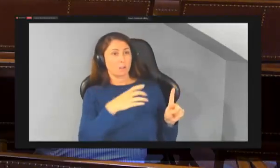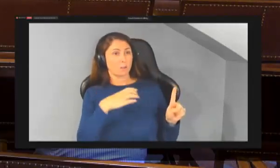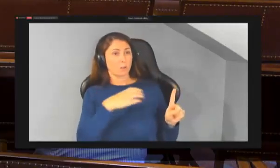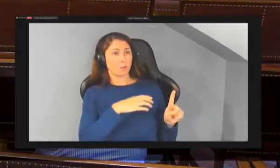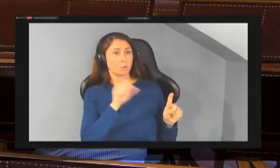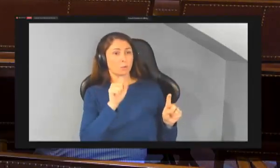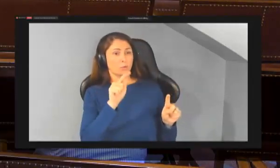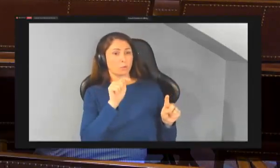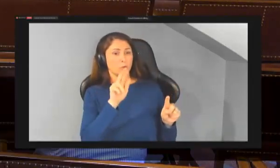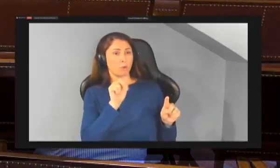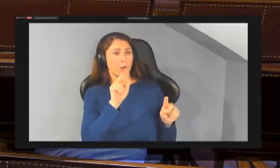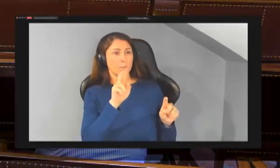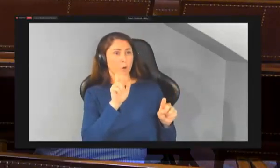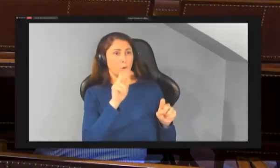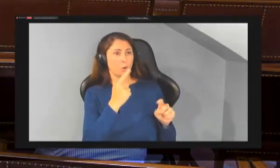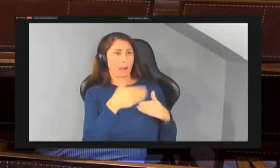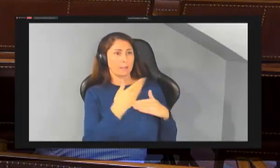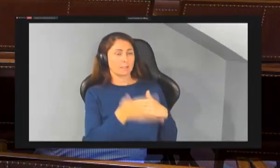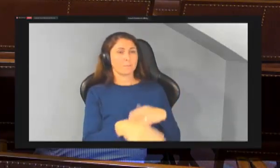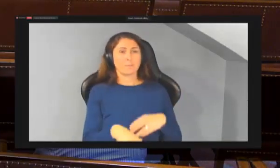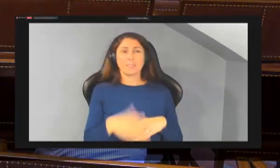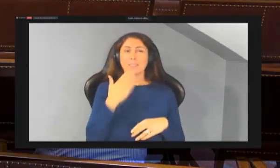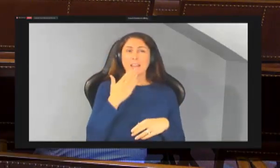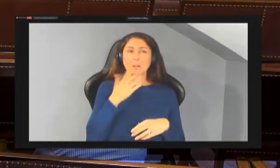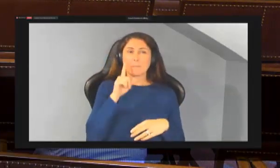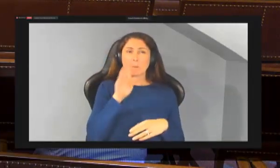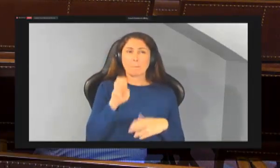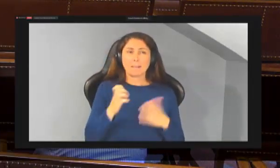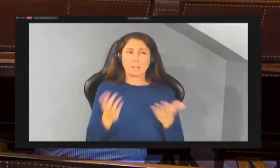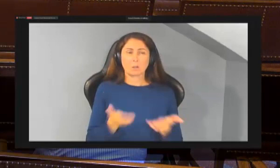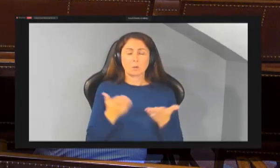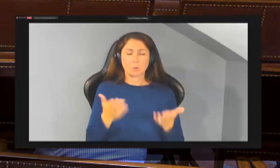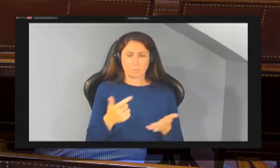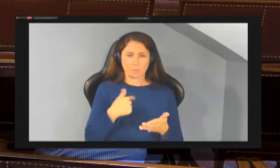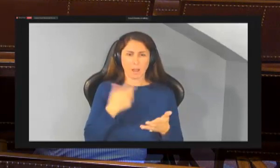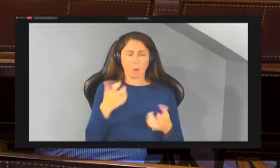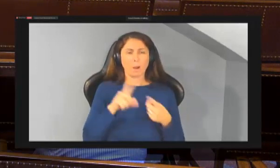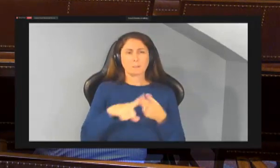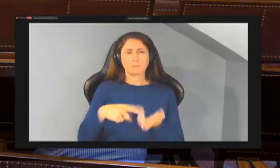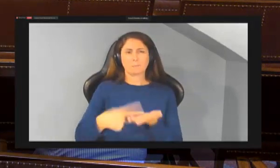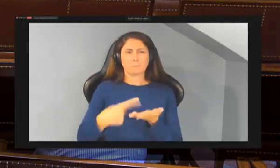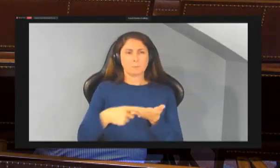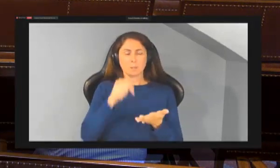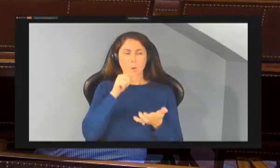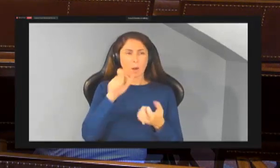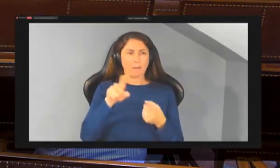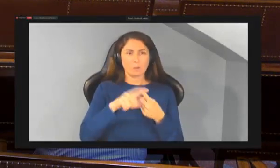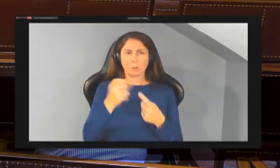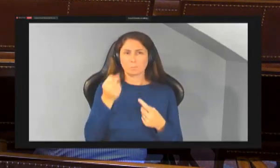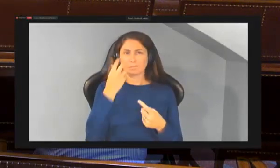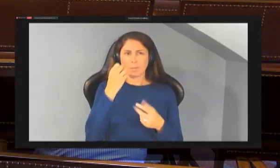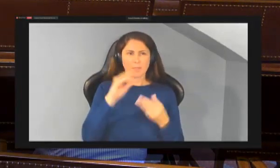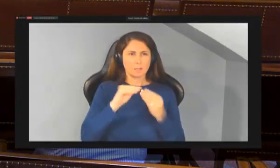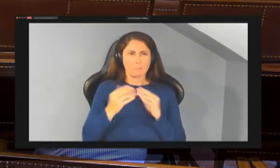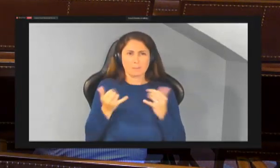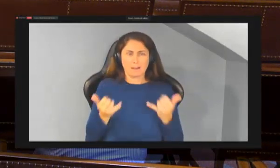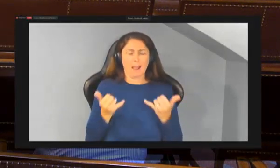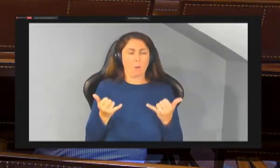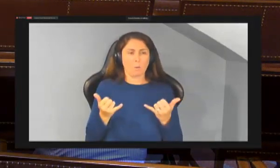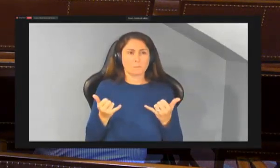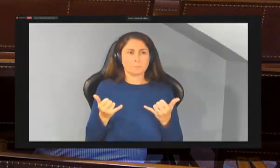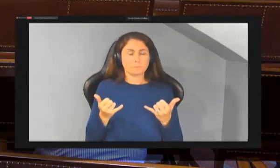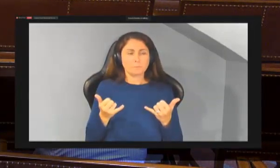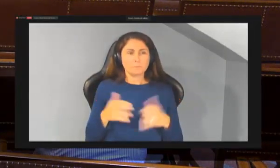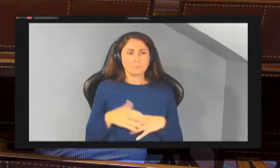next. Thank you, and thank you for being here. I did want to dig in a little bit. You don't have to get me the numbers now, but when I